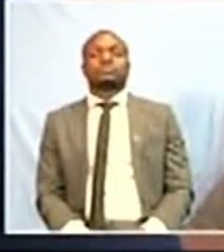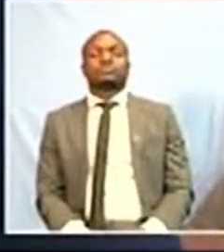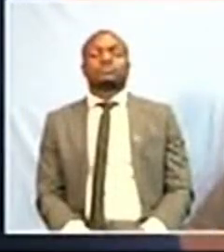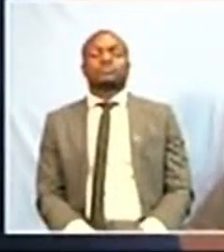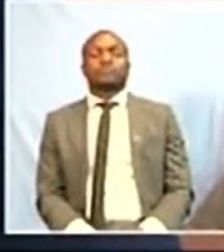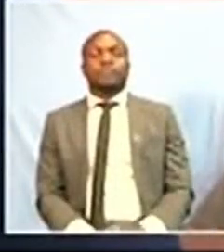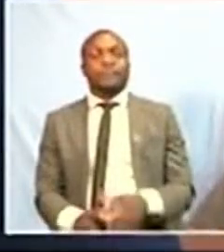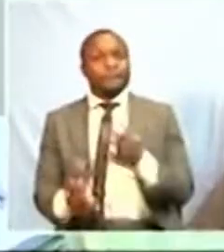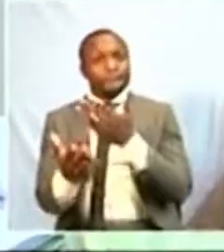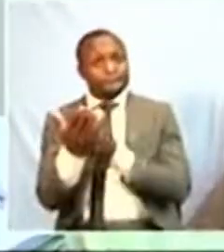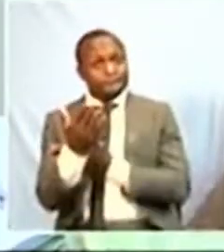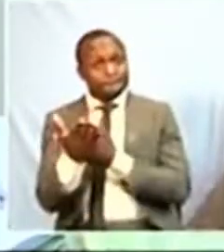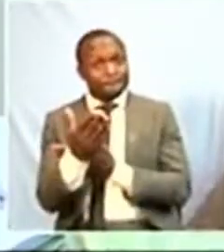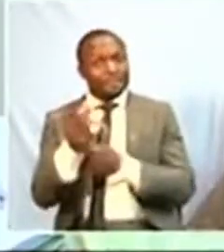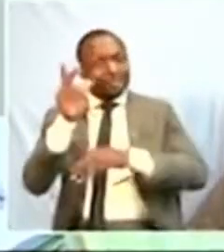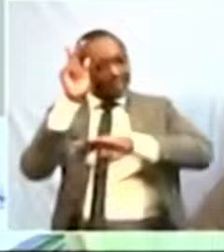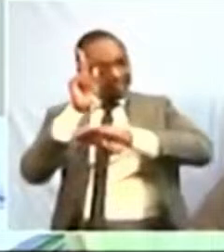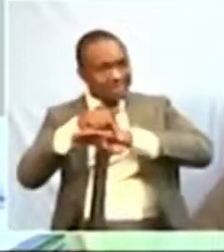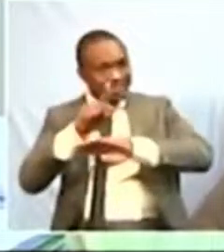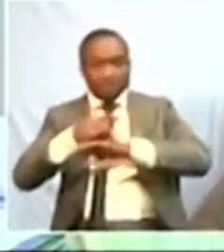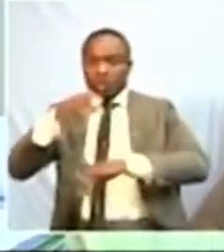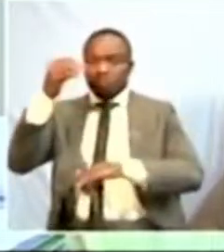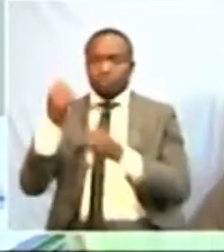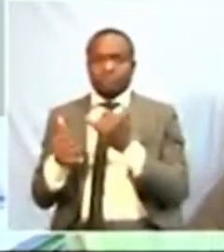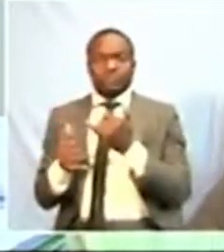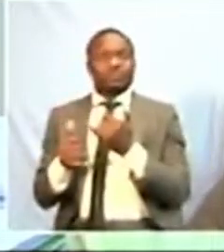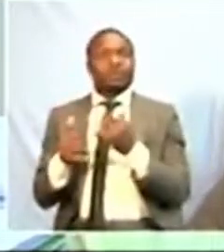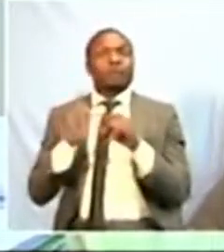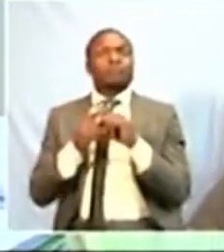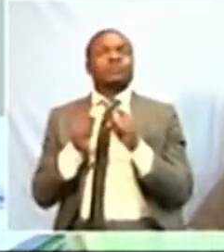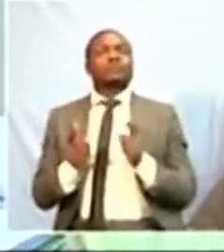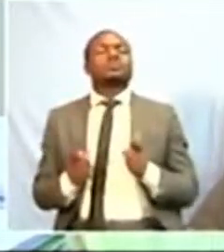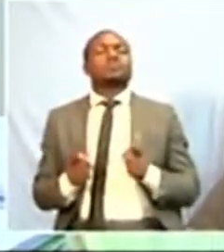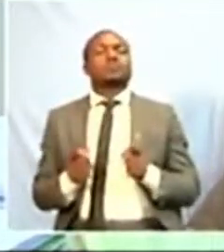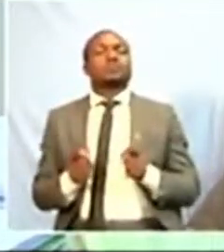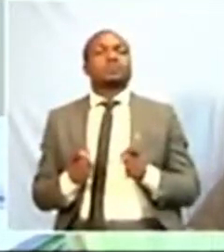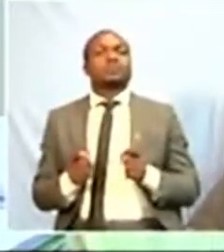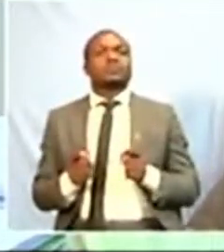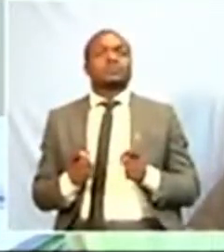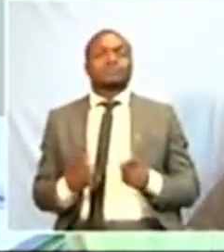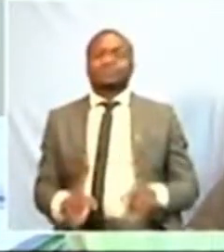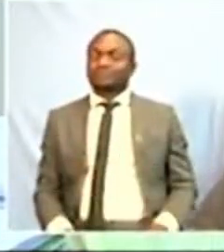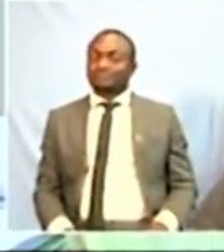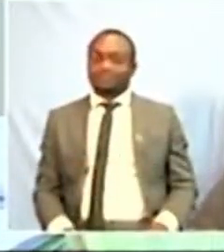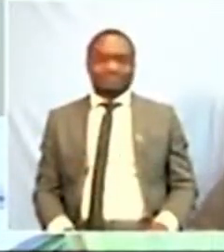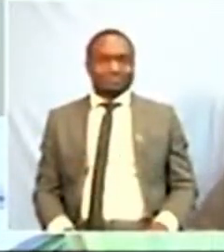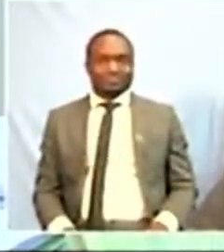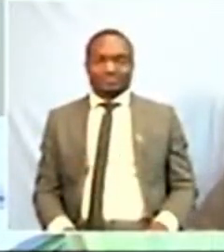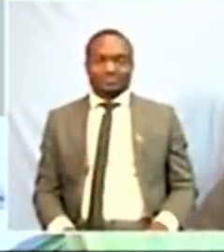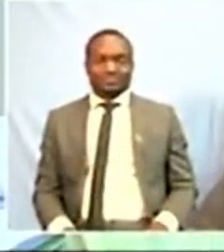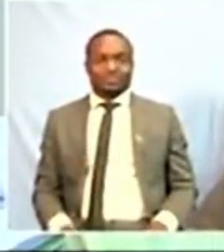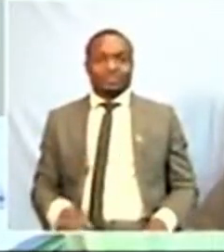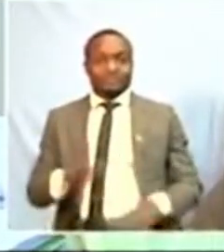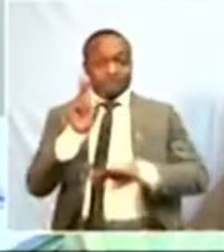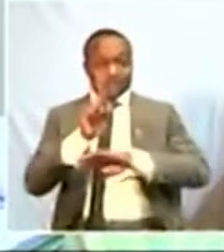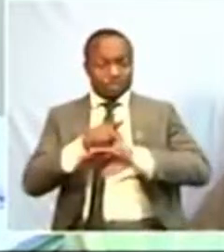In the morning it was a project completed, but The project is complete,